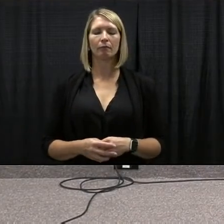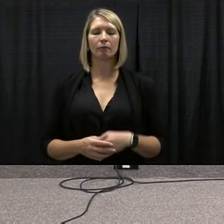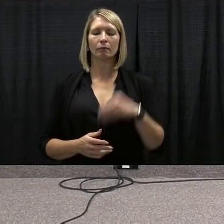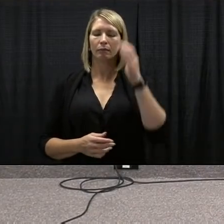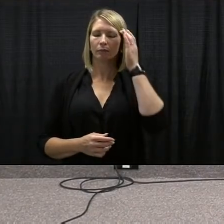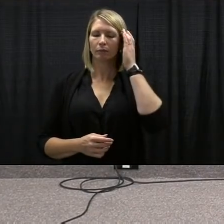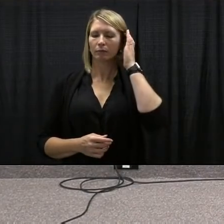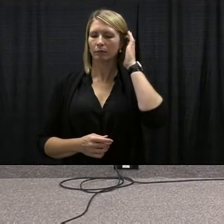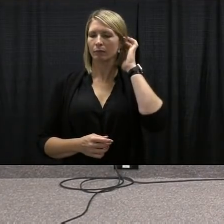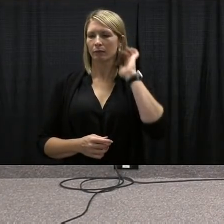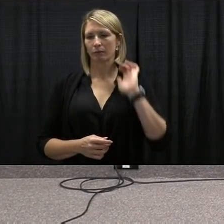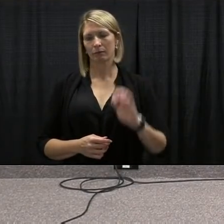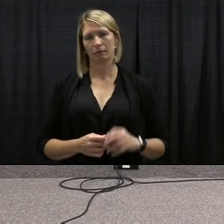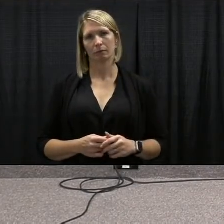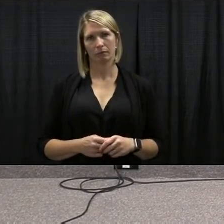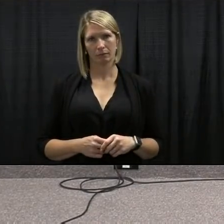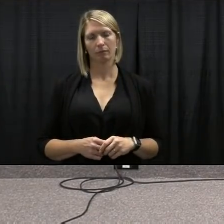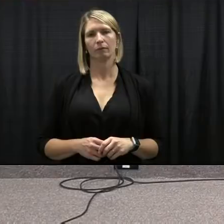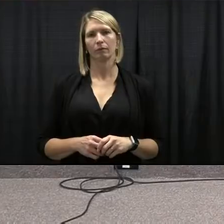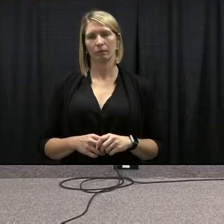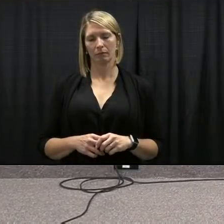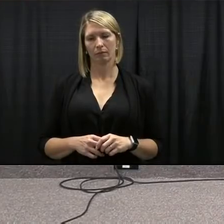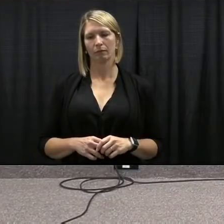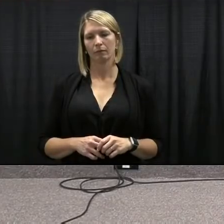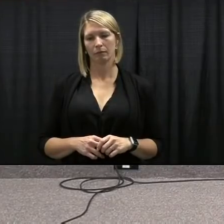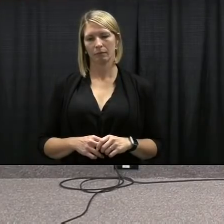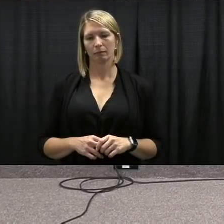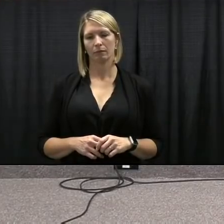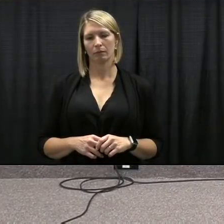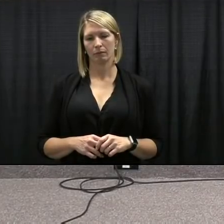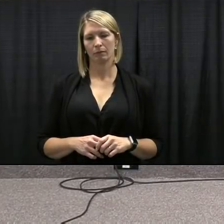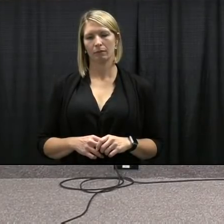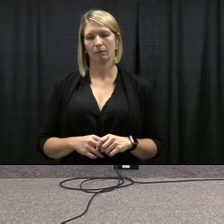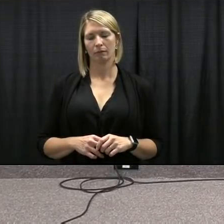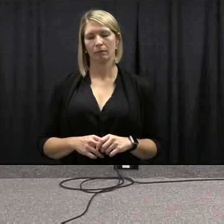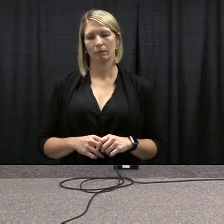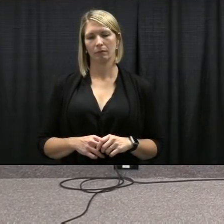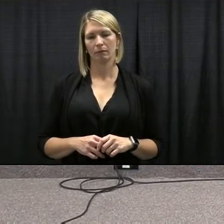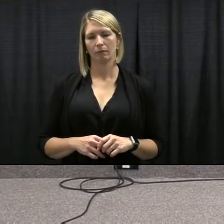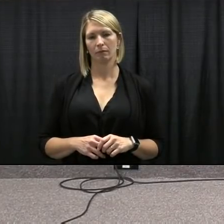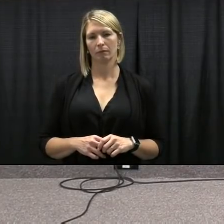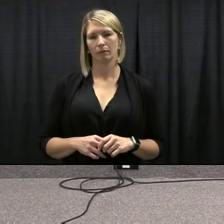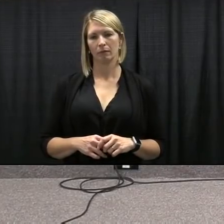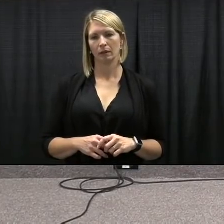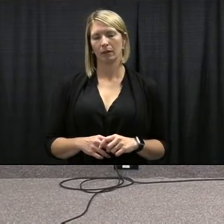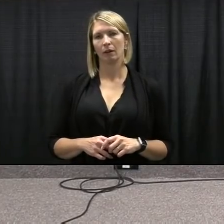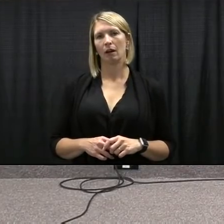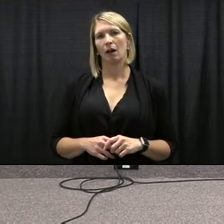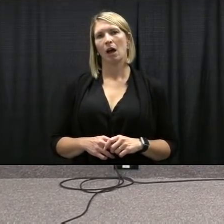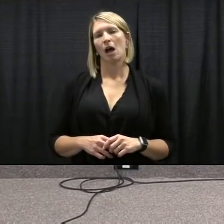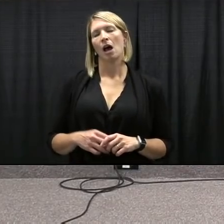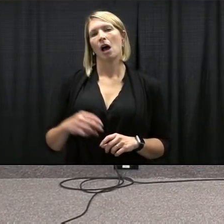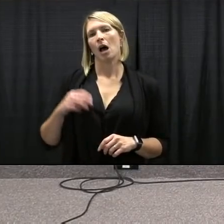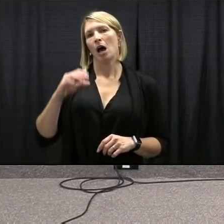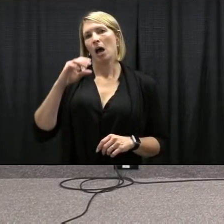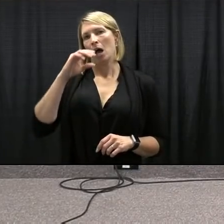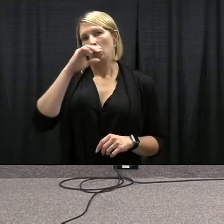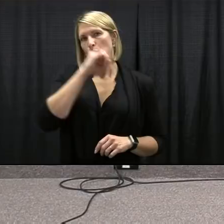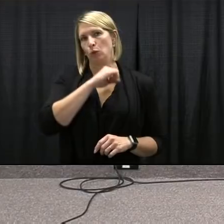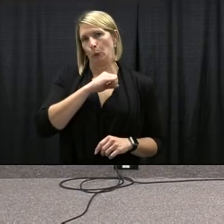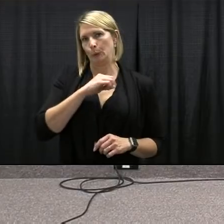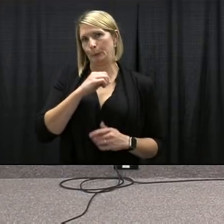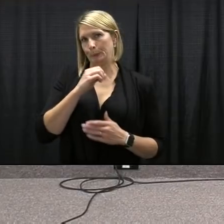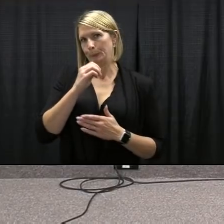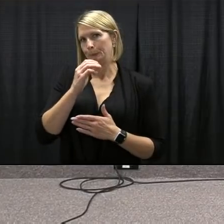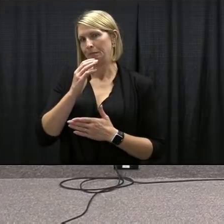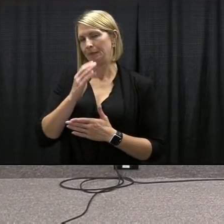Yes, hello. I would think there are probably some people out there in a bind now with the changes